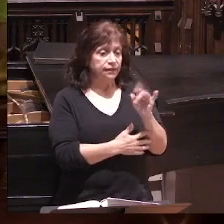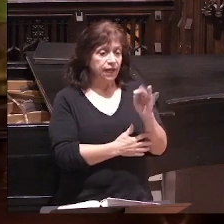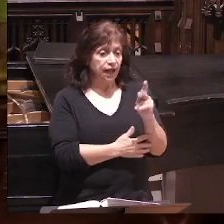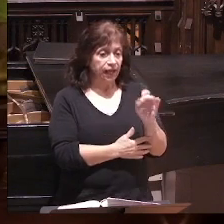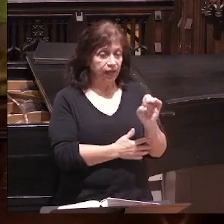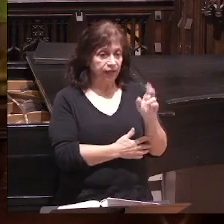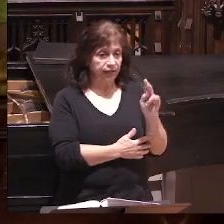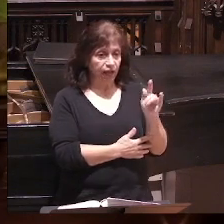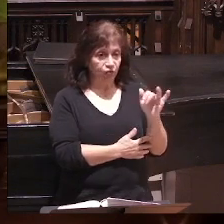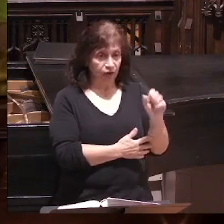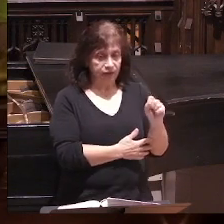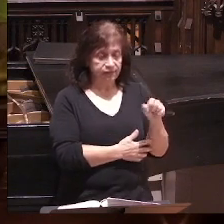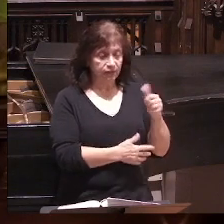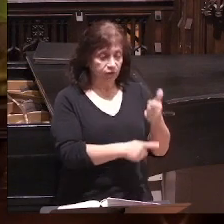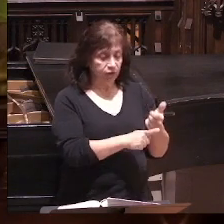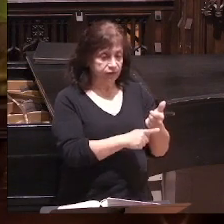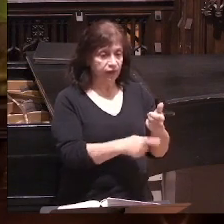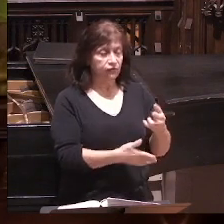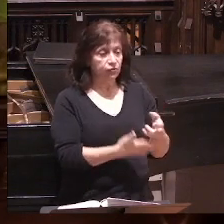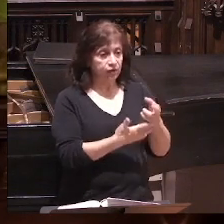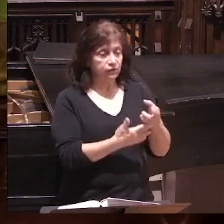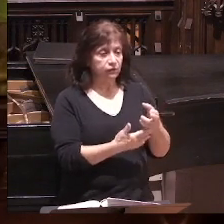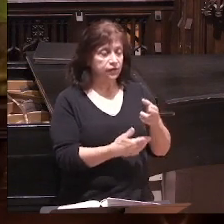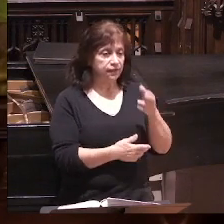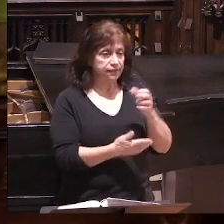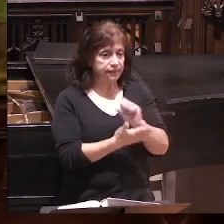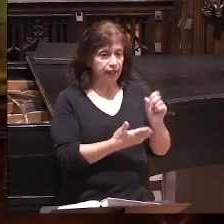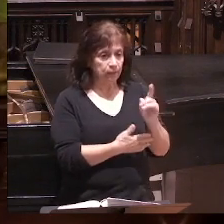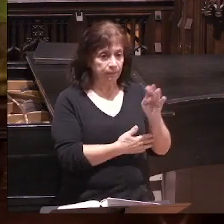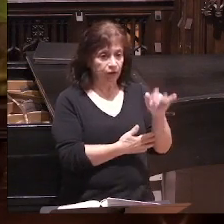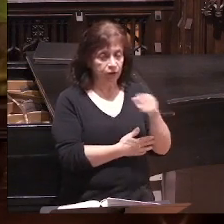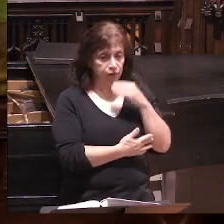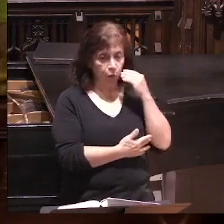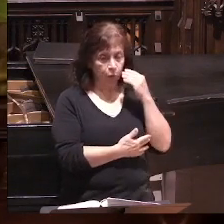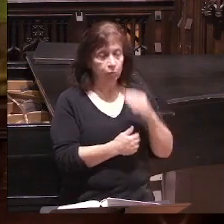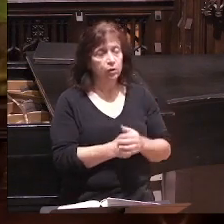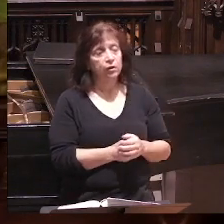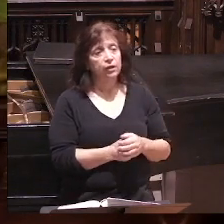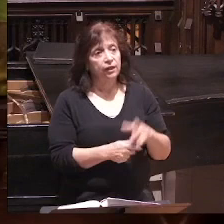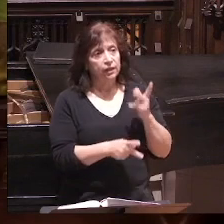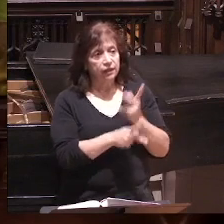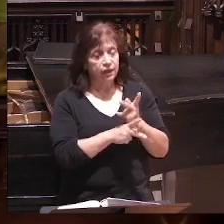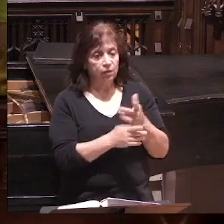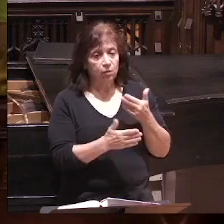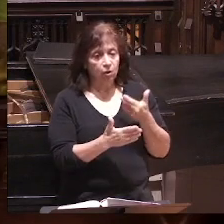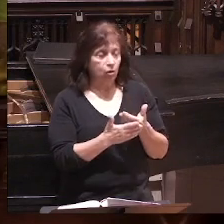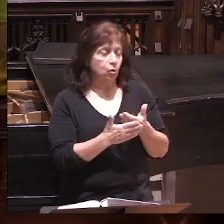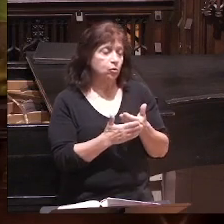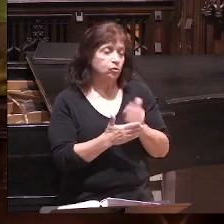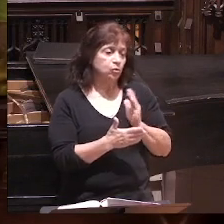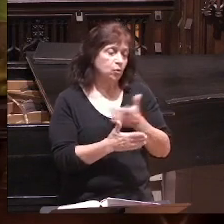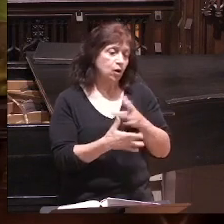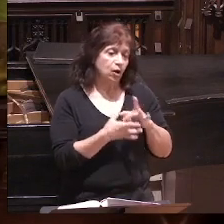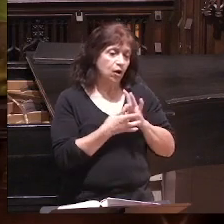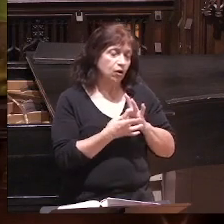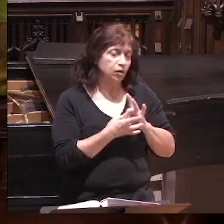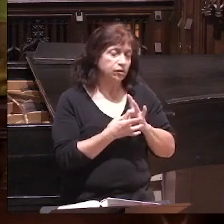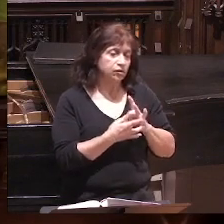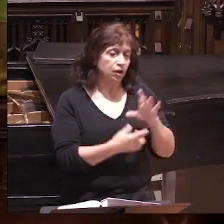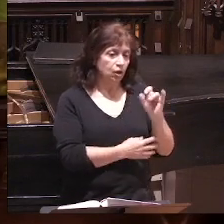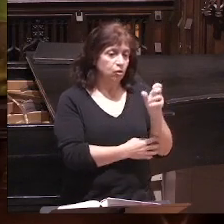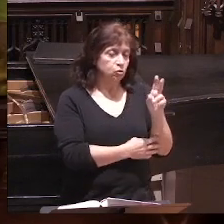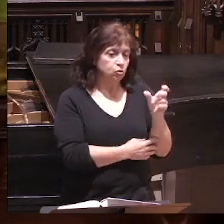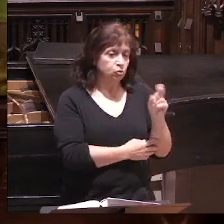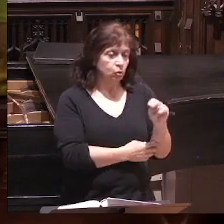is rehabbing at St. Mary Home, that we would keep close to our own hearts Susan and